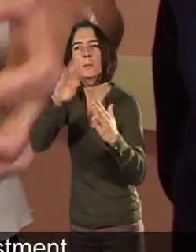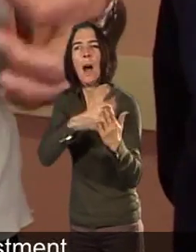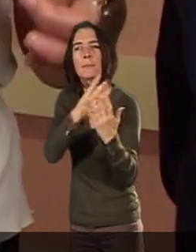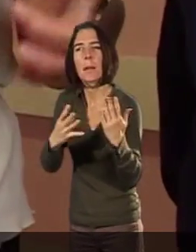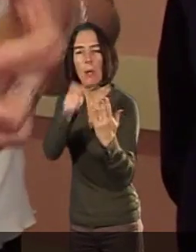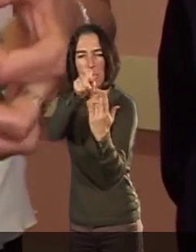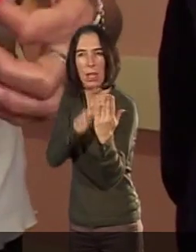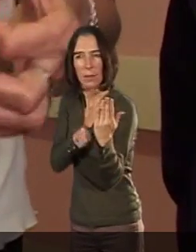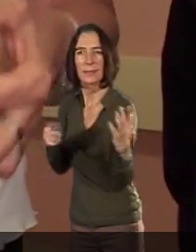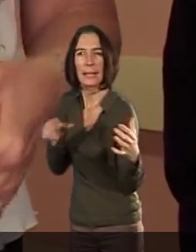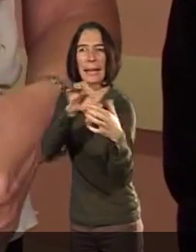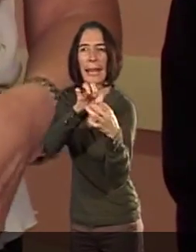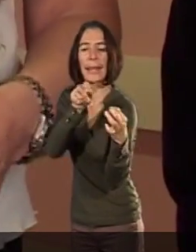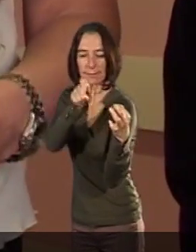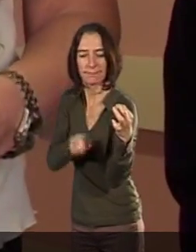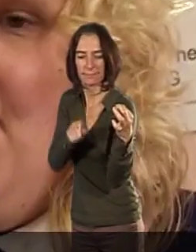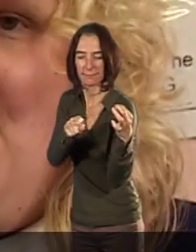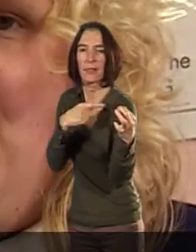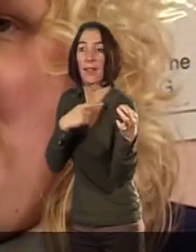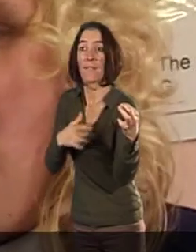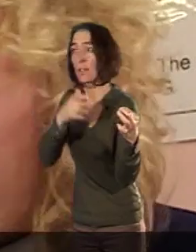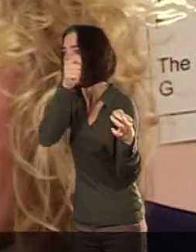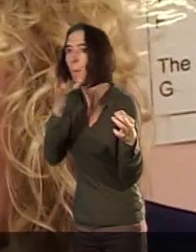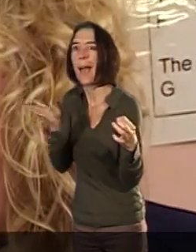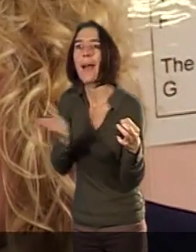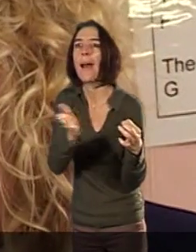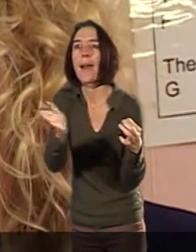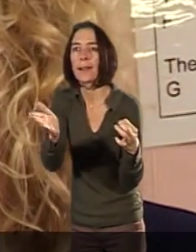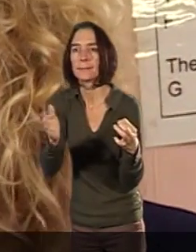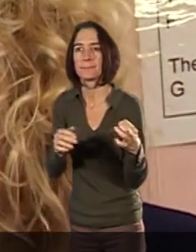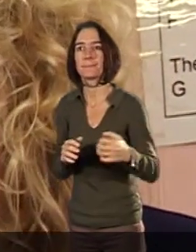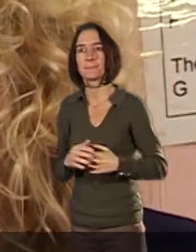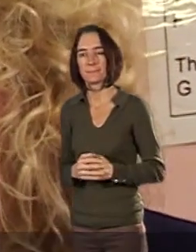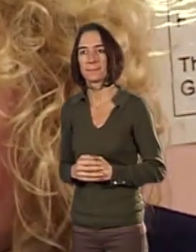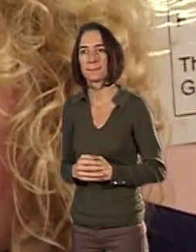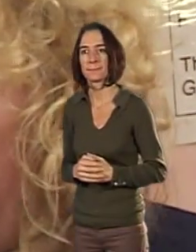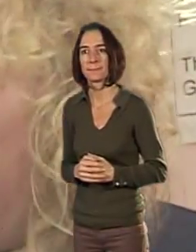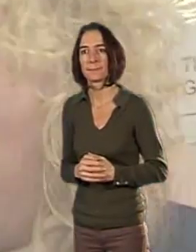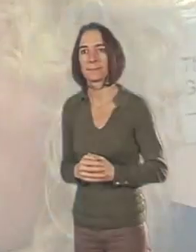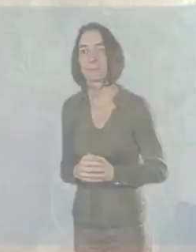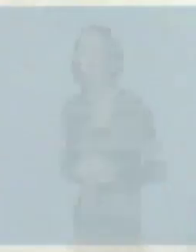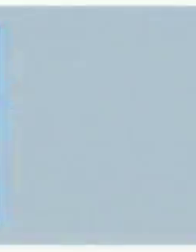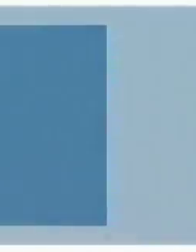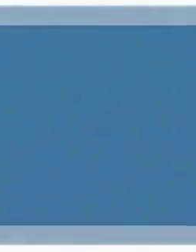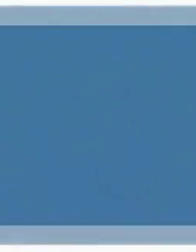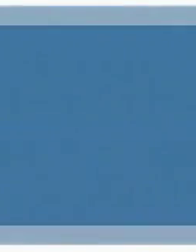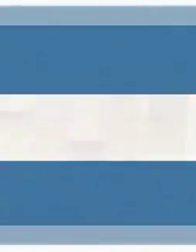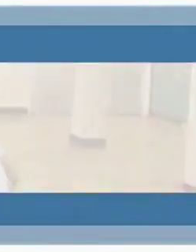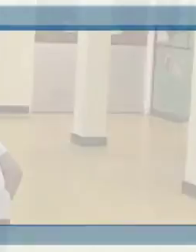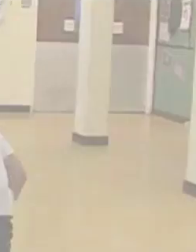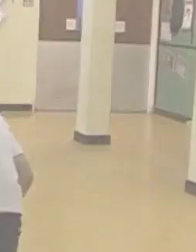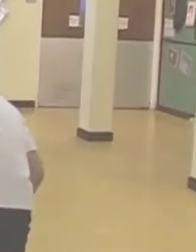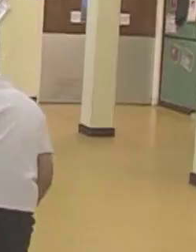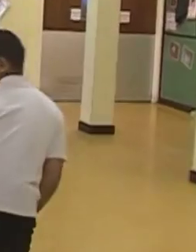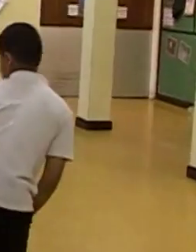this visual timetable attached to her school bag so that it doesn't get lost. Yeah, do you like it? Yeah. Good, that's